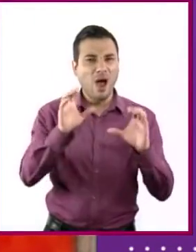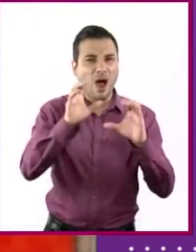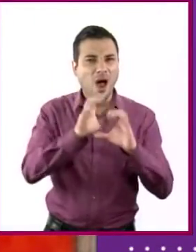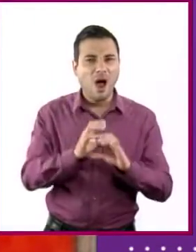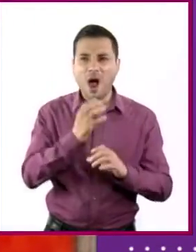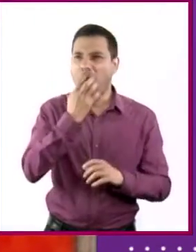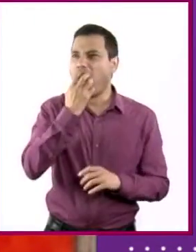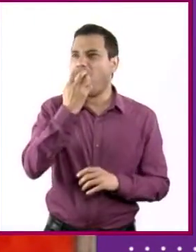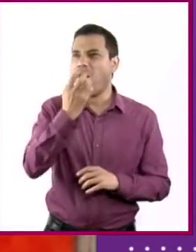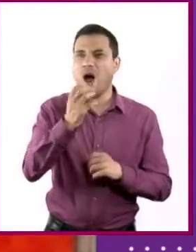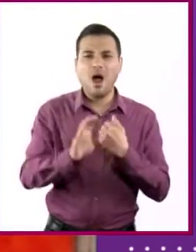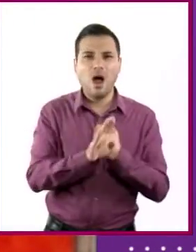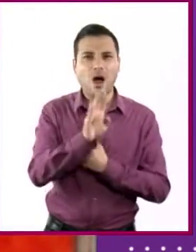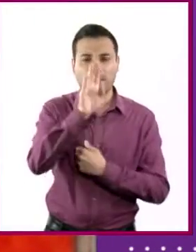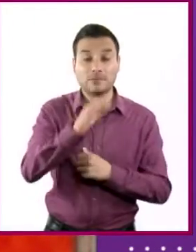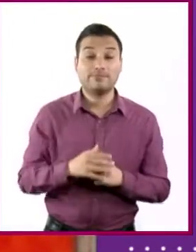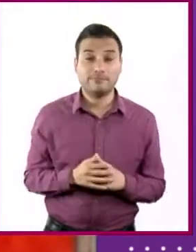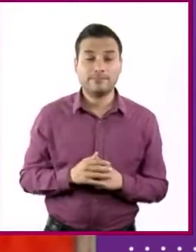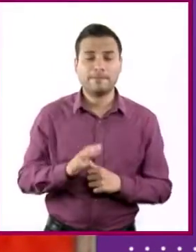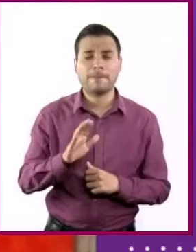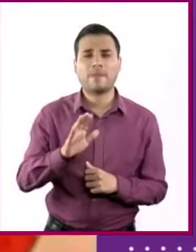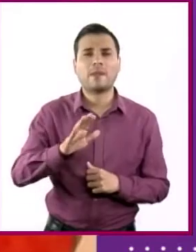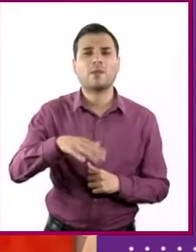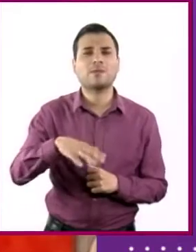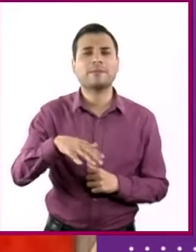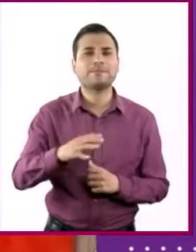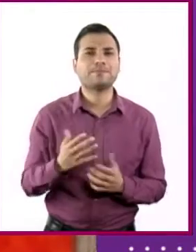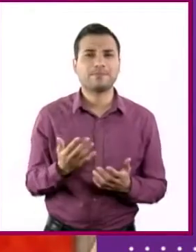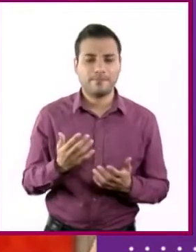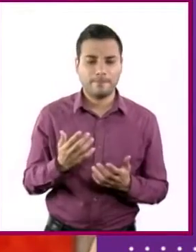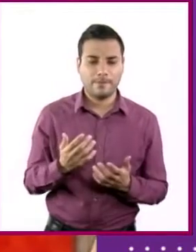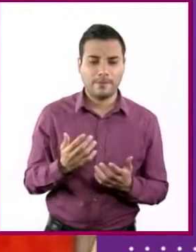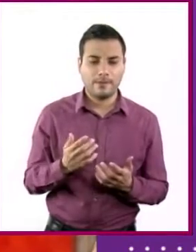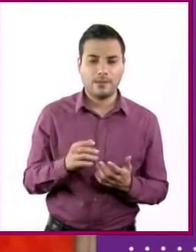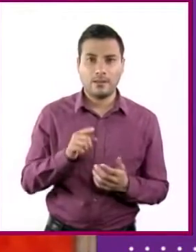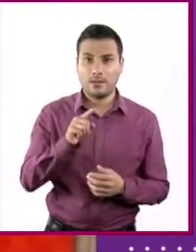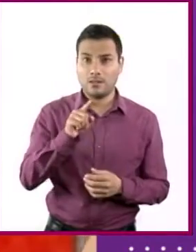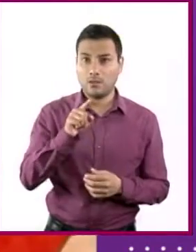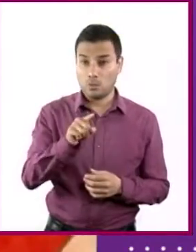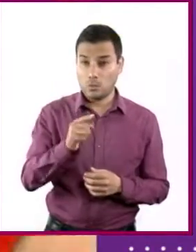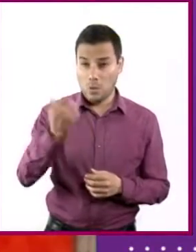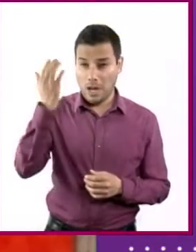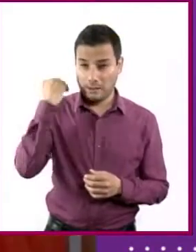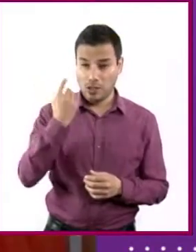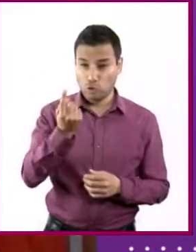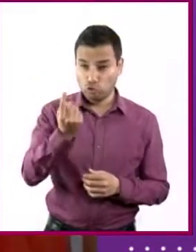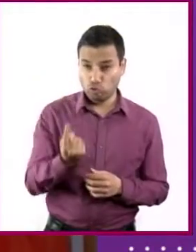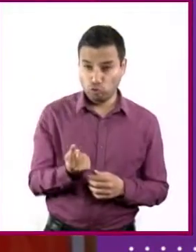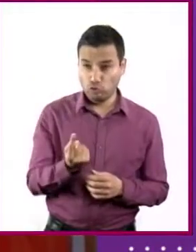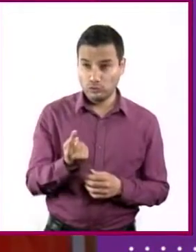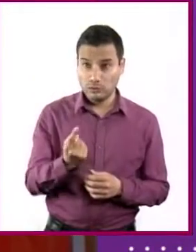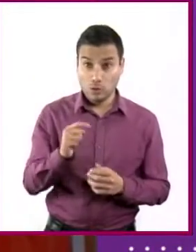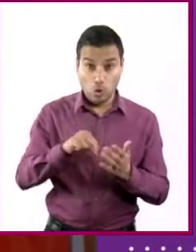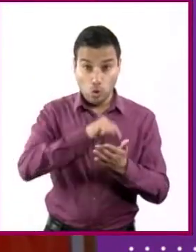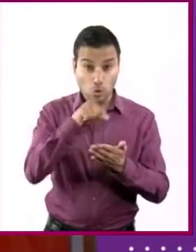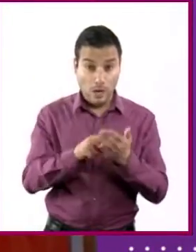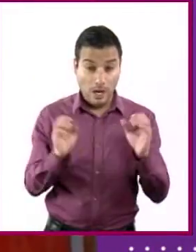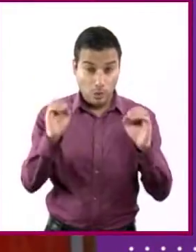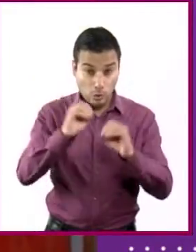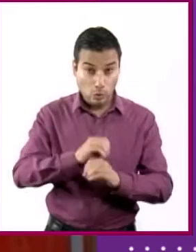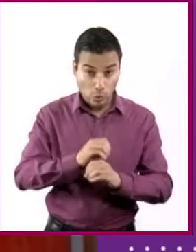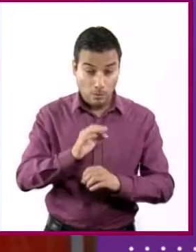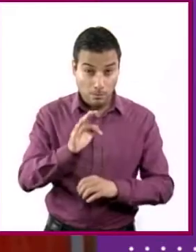it does. And tell me, Jerónimo, could you be alone in the dark when you were a child? No,